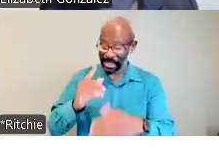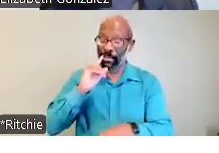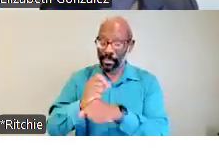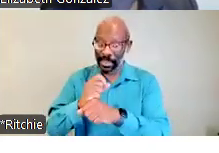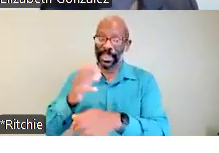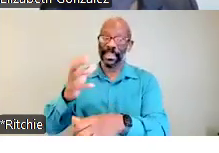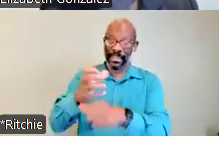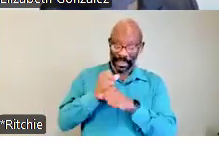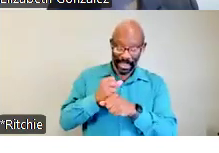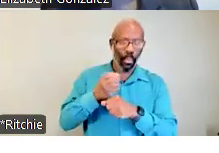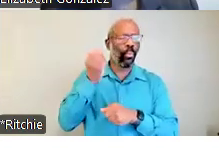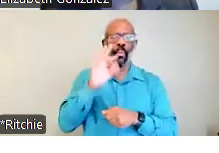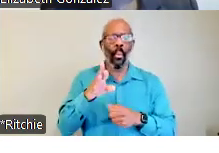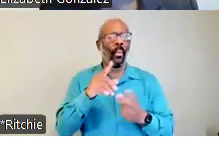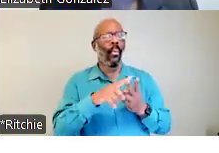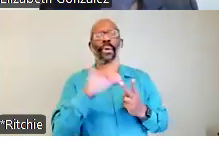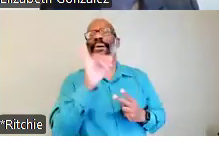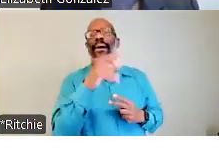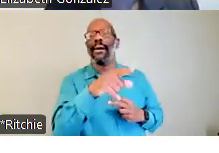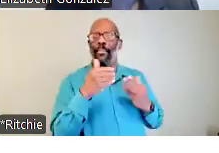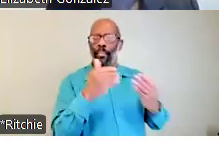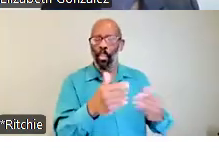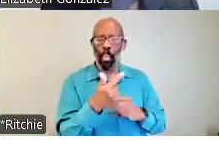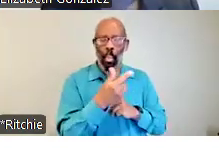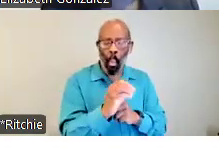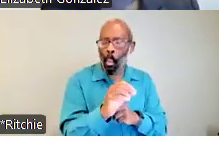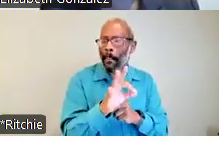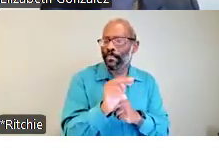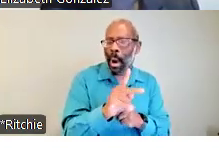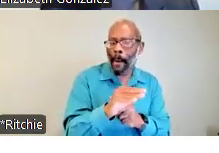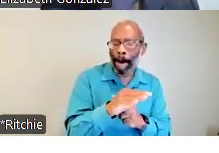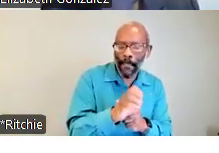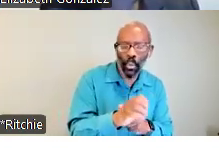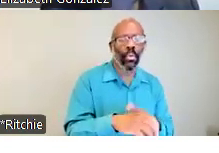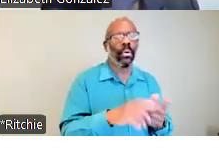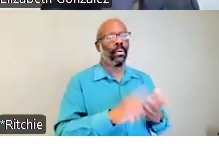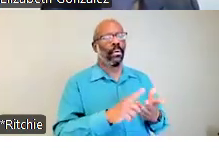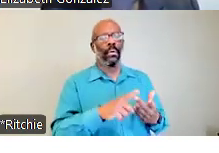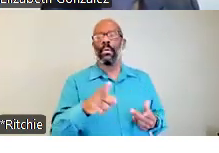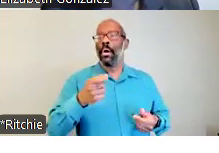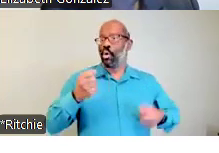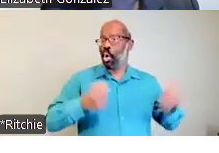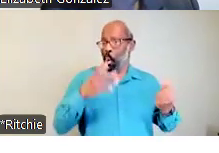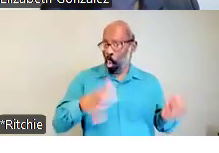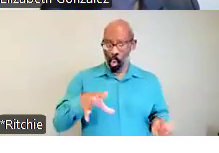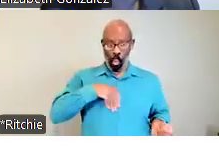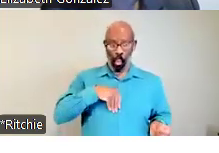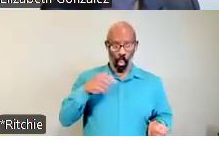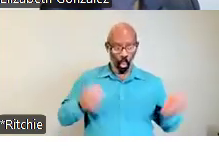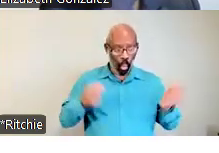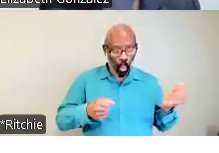the car or cars that you own, the land that you own.